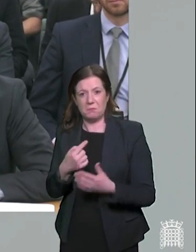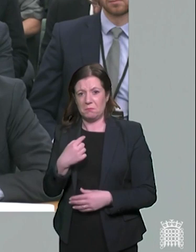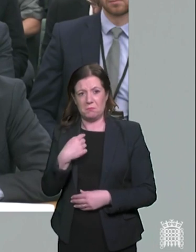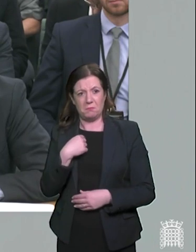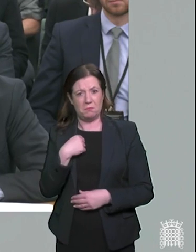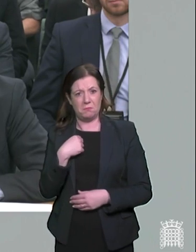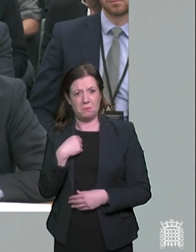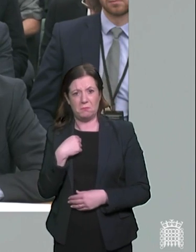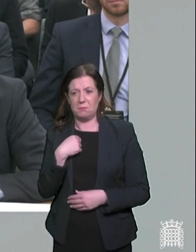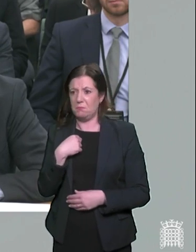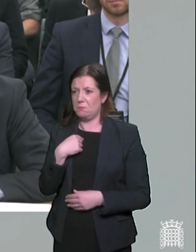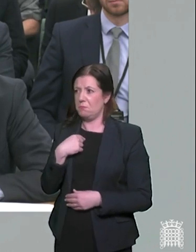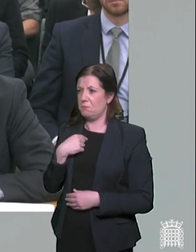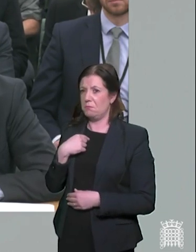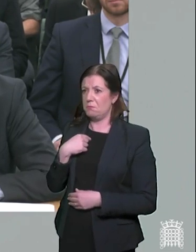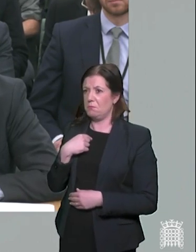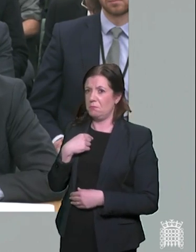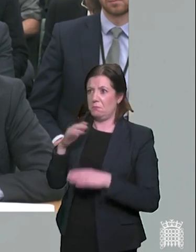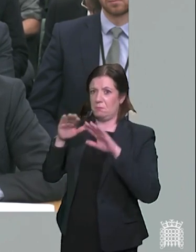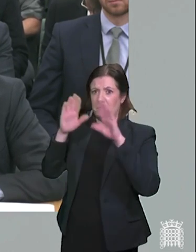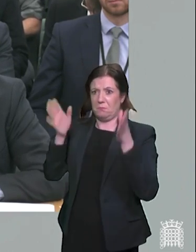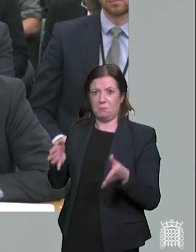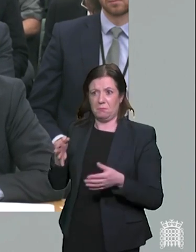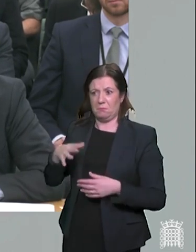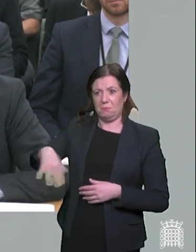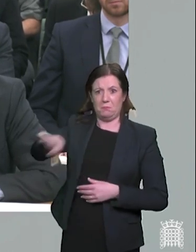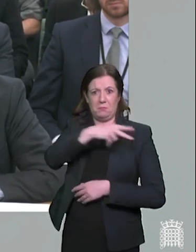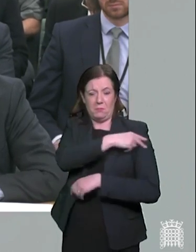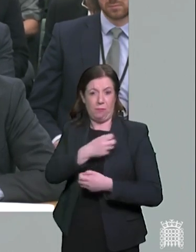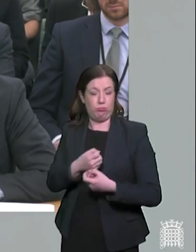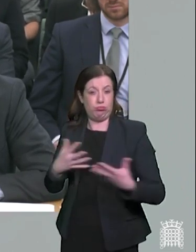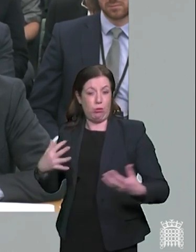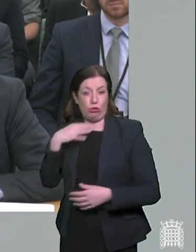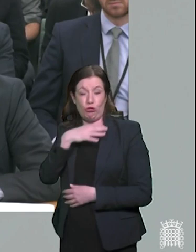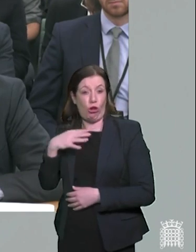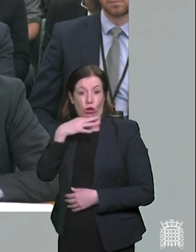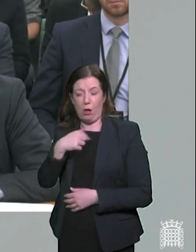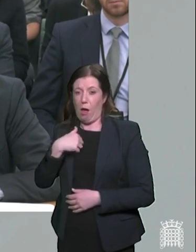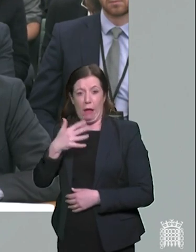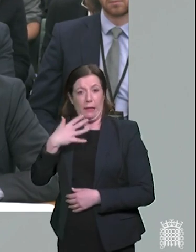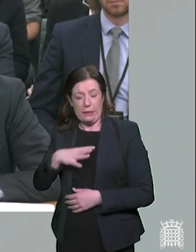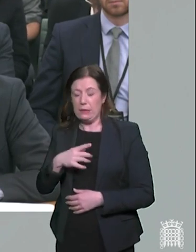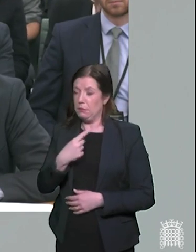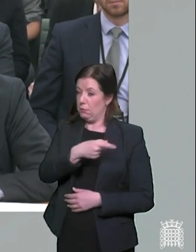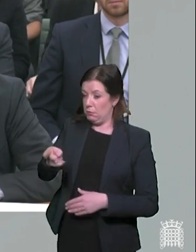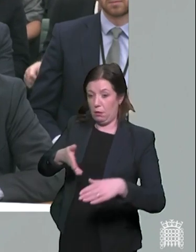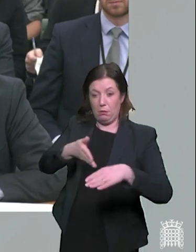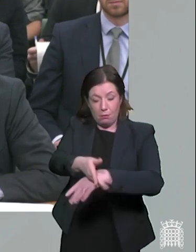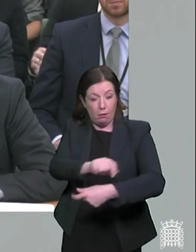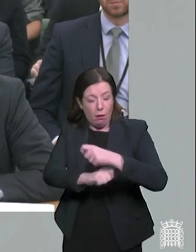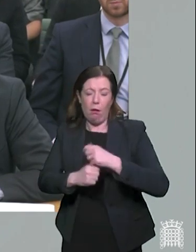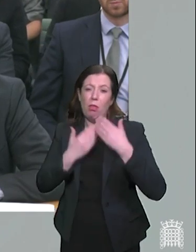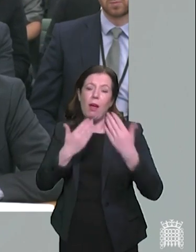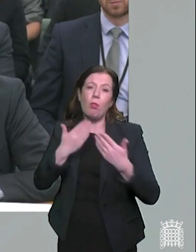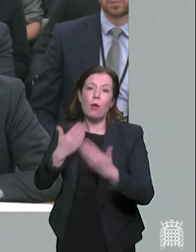could have run number 10, run hundreds of officials who needed to be thanked and appreciated for their work in